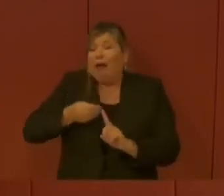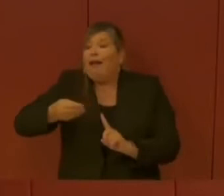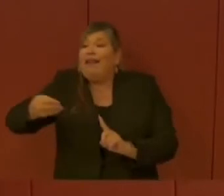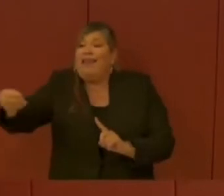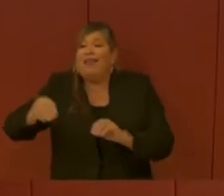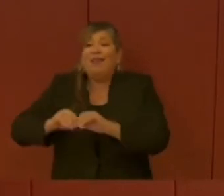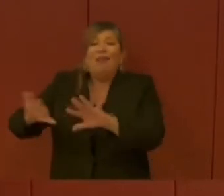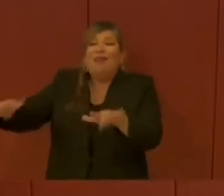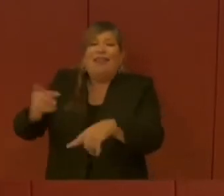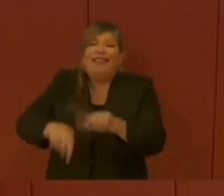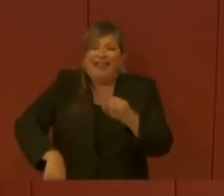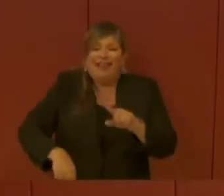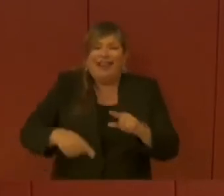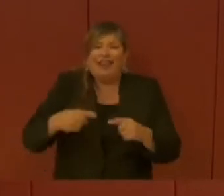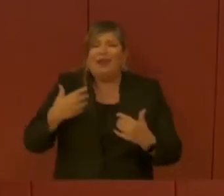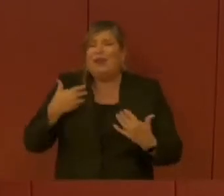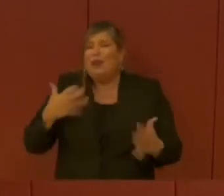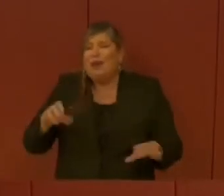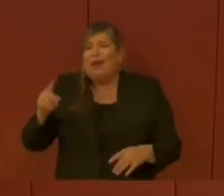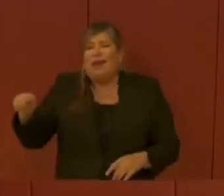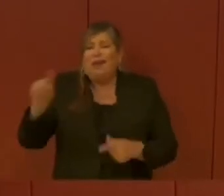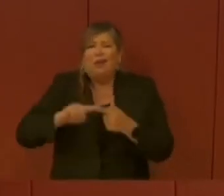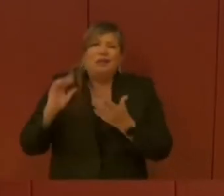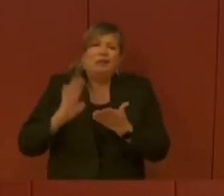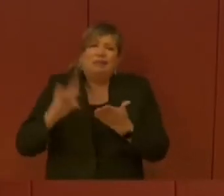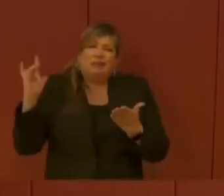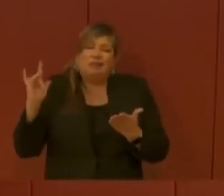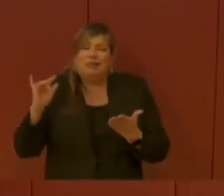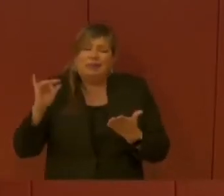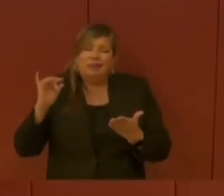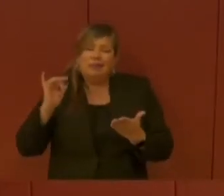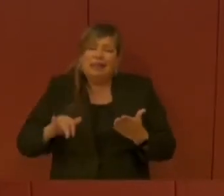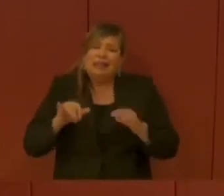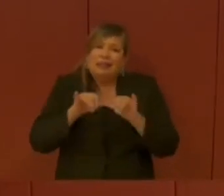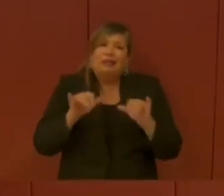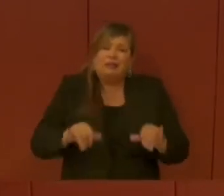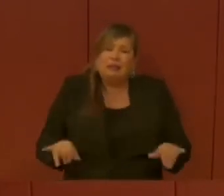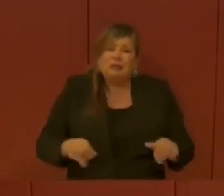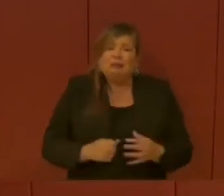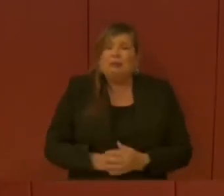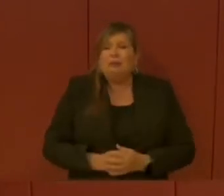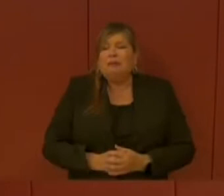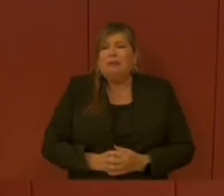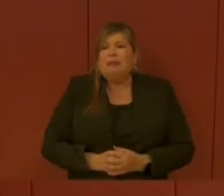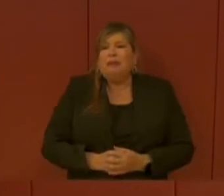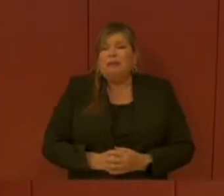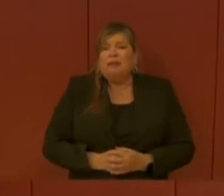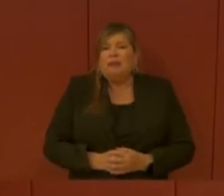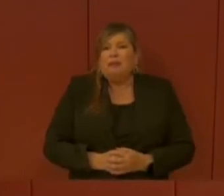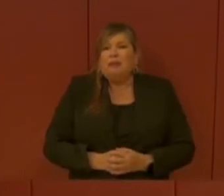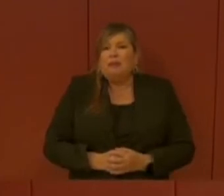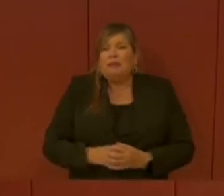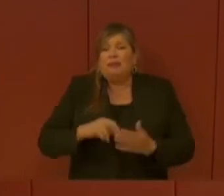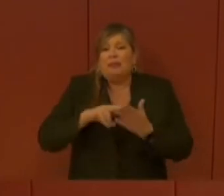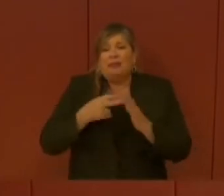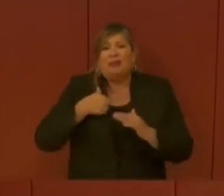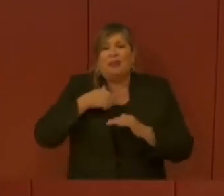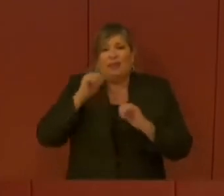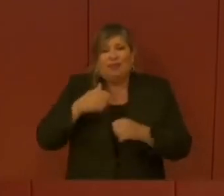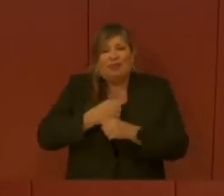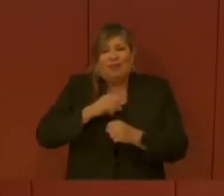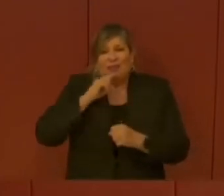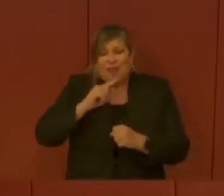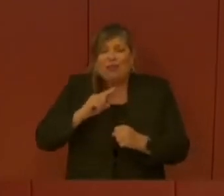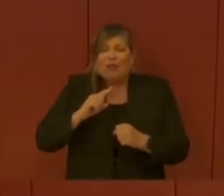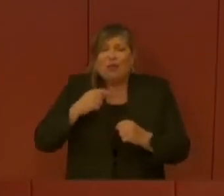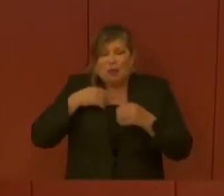and obstacles for people abusing that privilege and ultimately allowing us to advance our